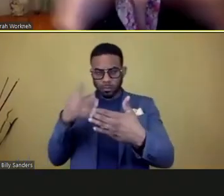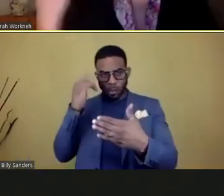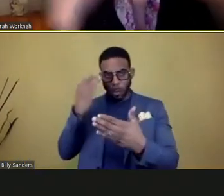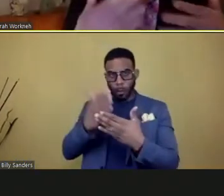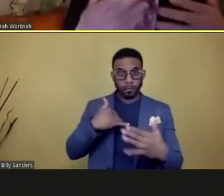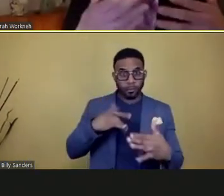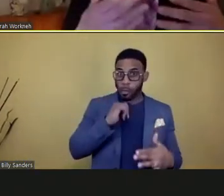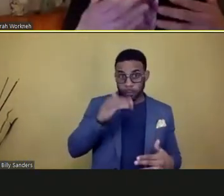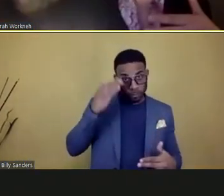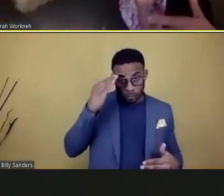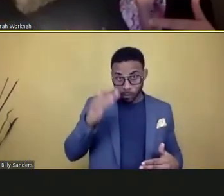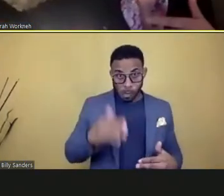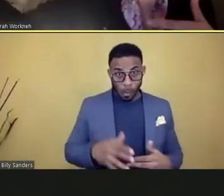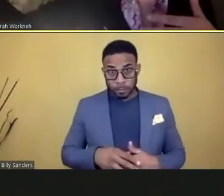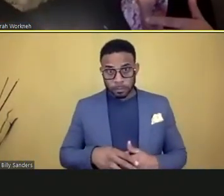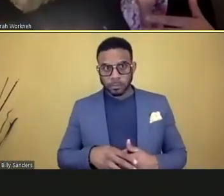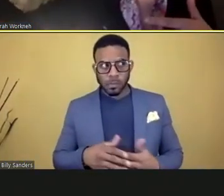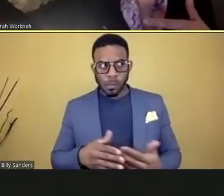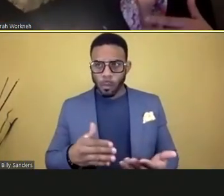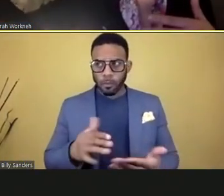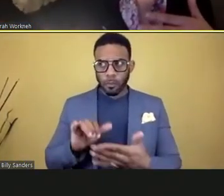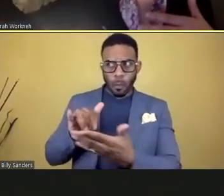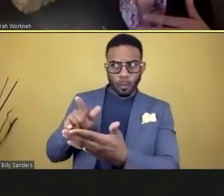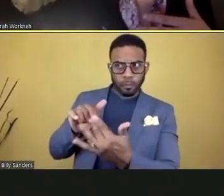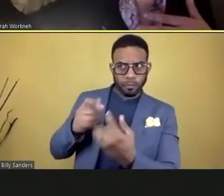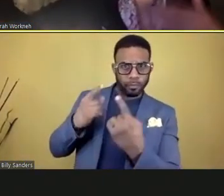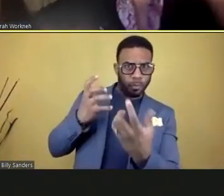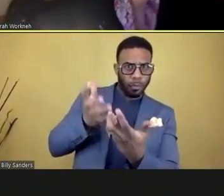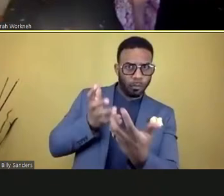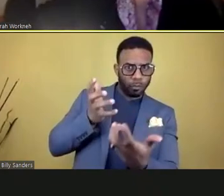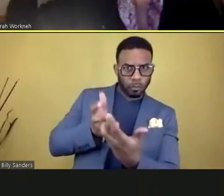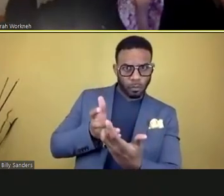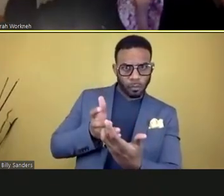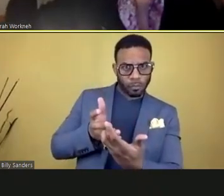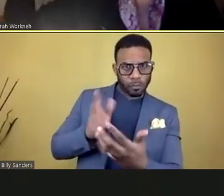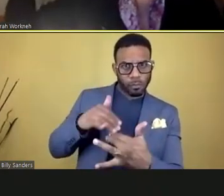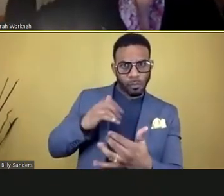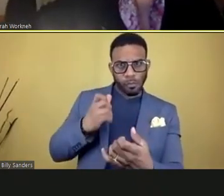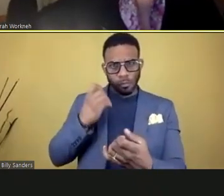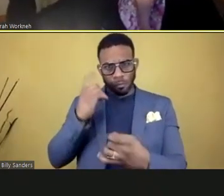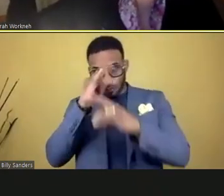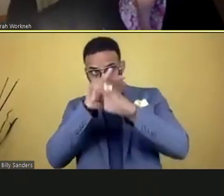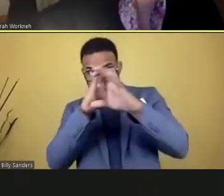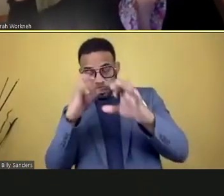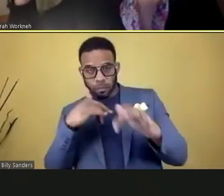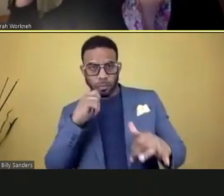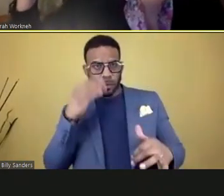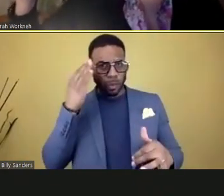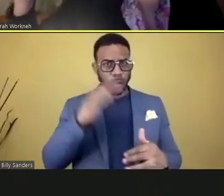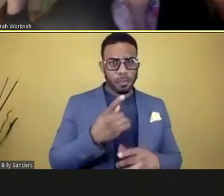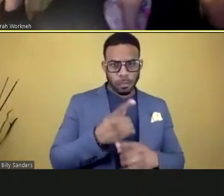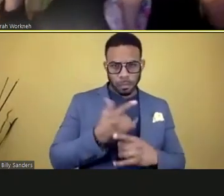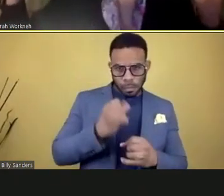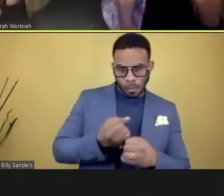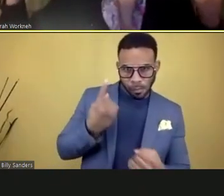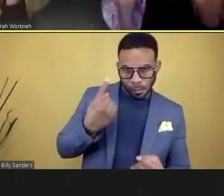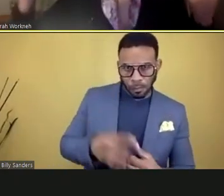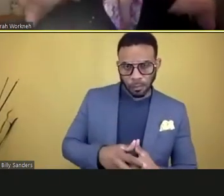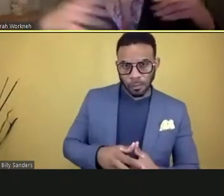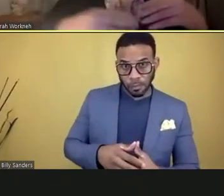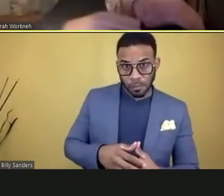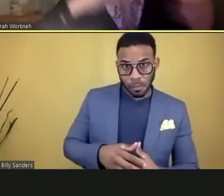that we don't know, so that they can accommodate at least what we can kind of envision what we don't know, if that makes any sense,